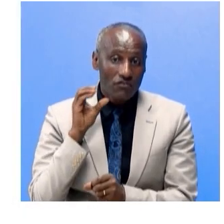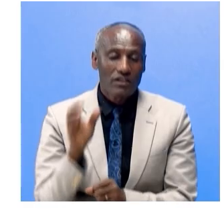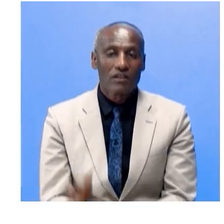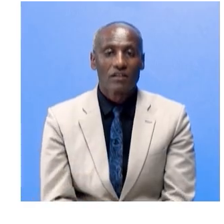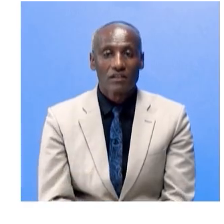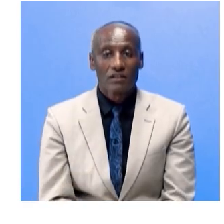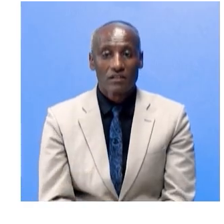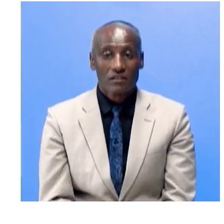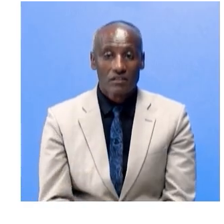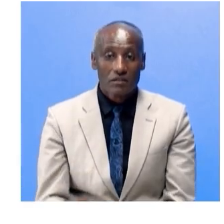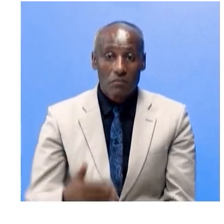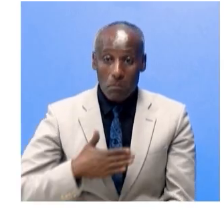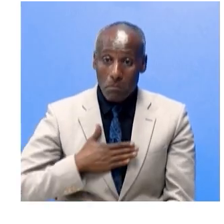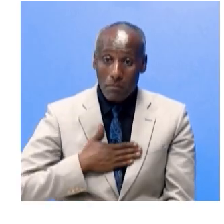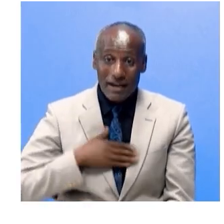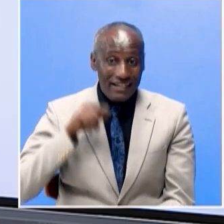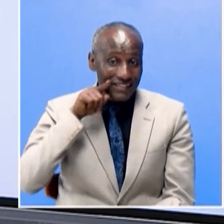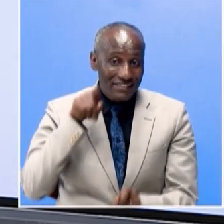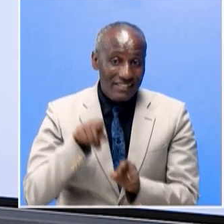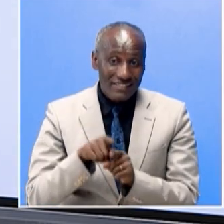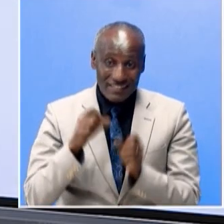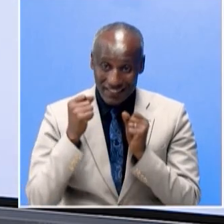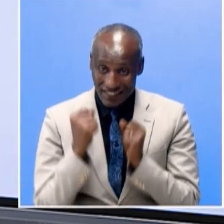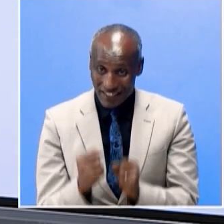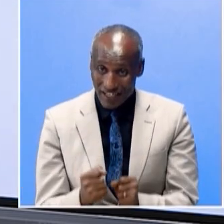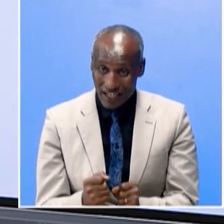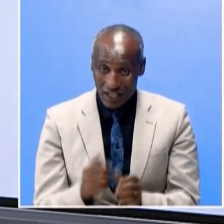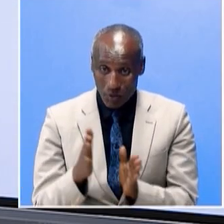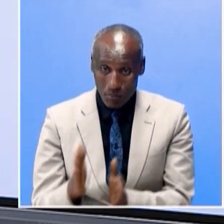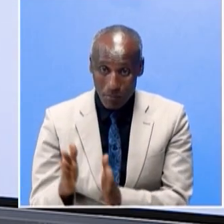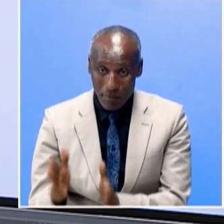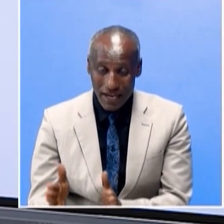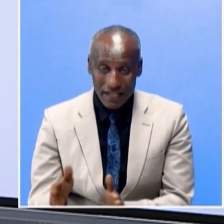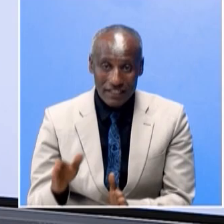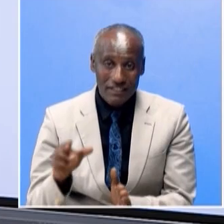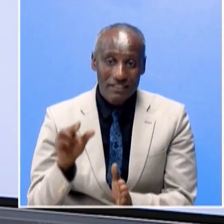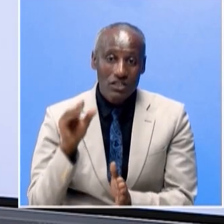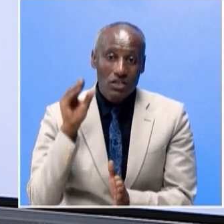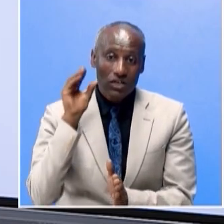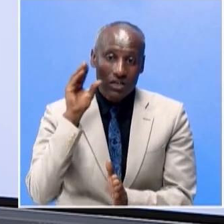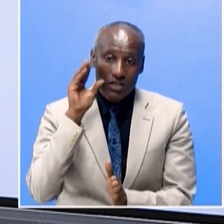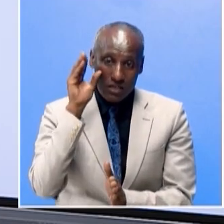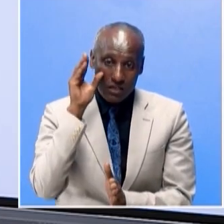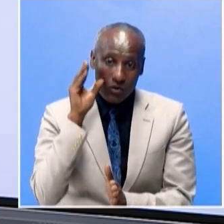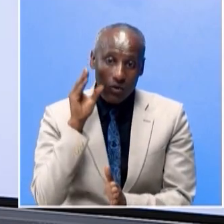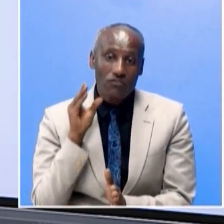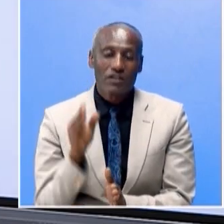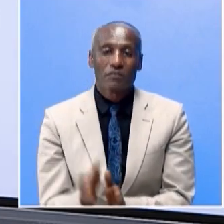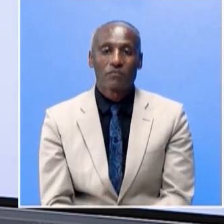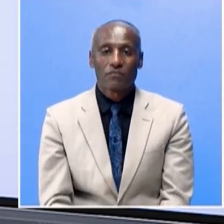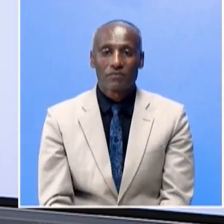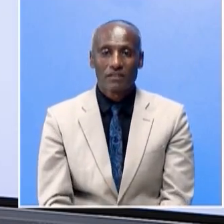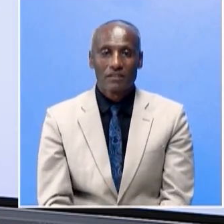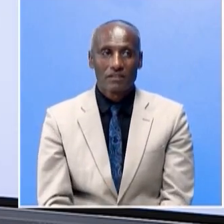My sister can make coffee. In this sentence, the word can, and also in this sentence, the word can shows the